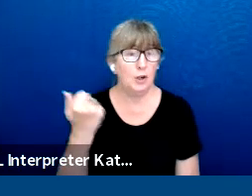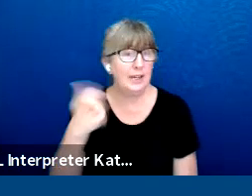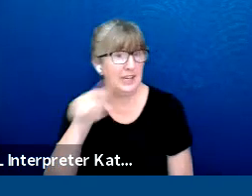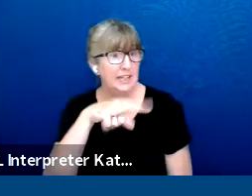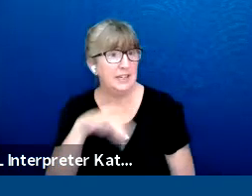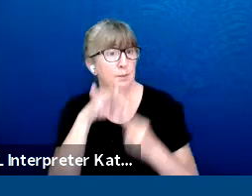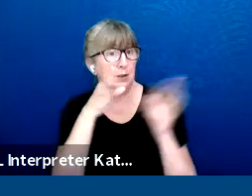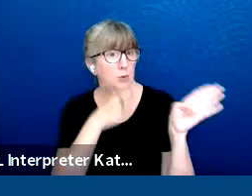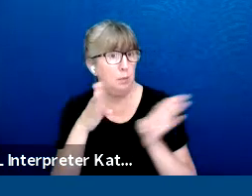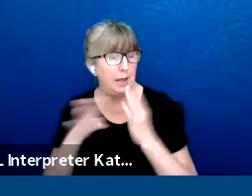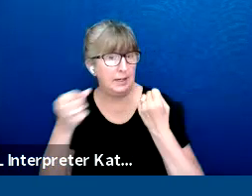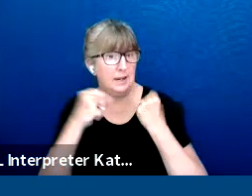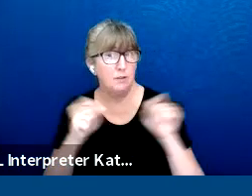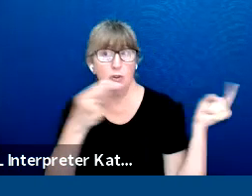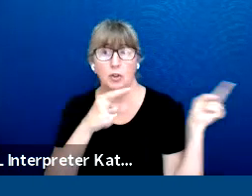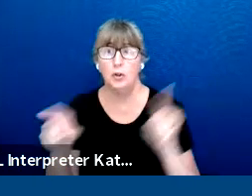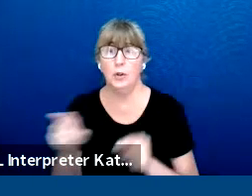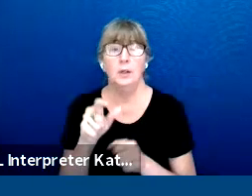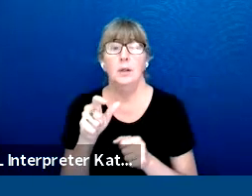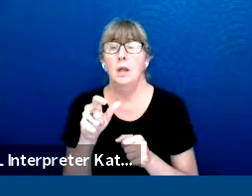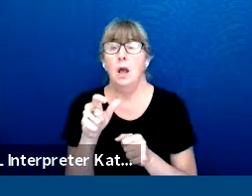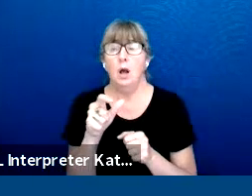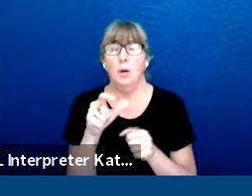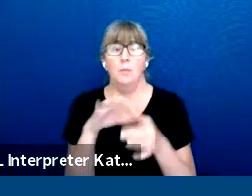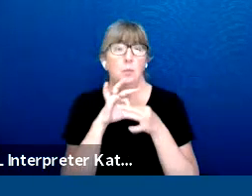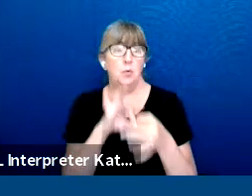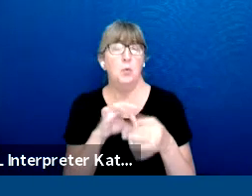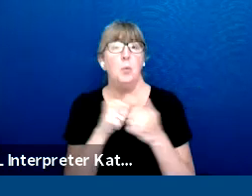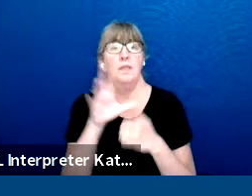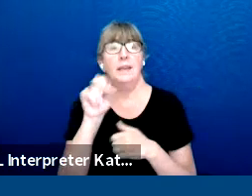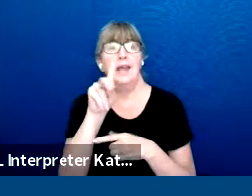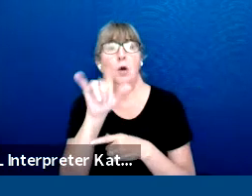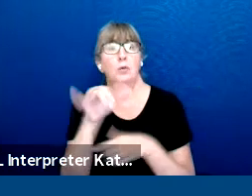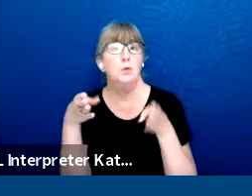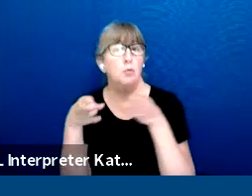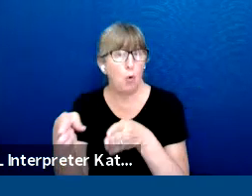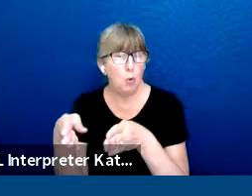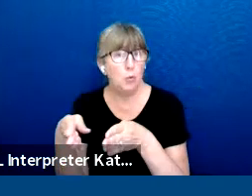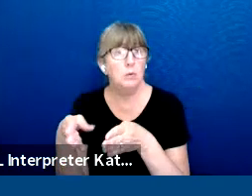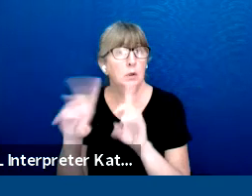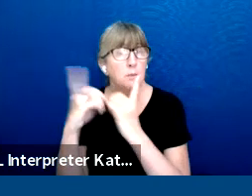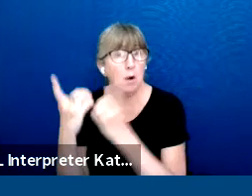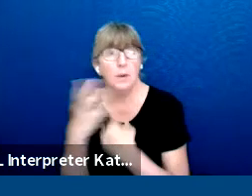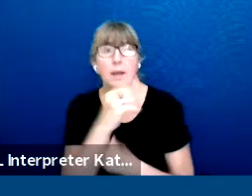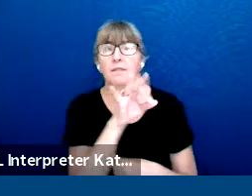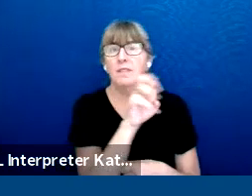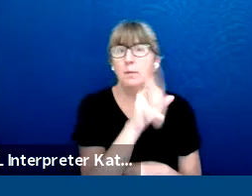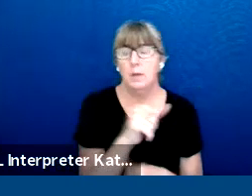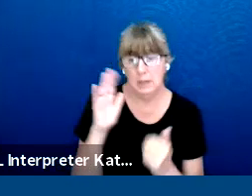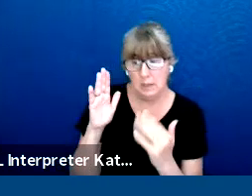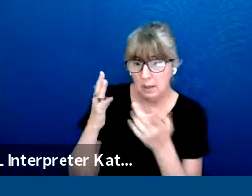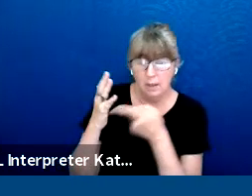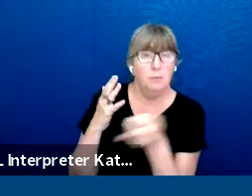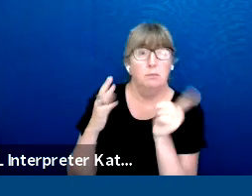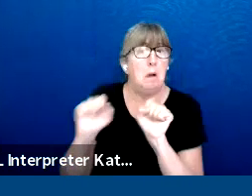planning efforts occurring with county road departments and FEMA, anticipating flooding washing out our